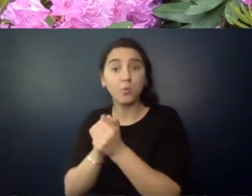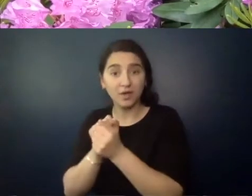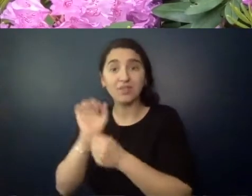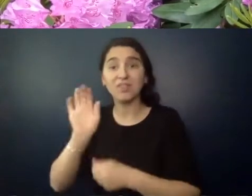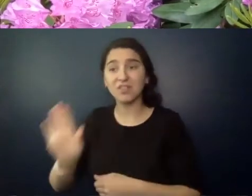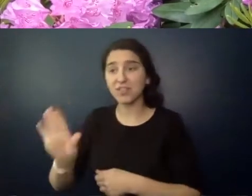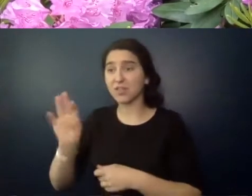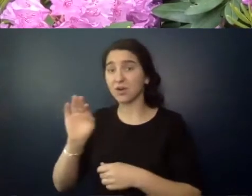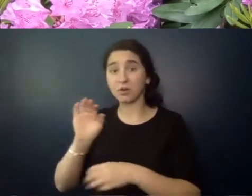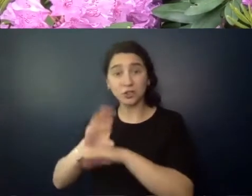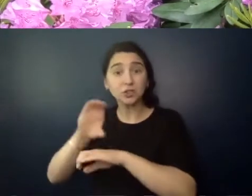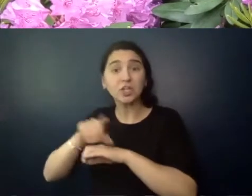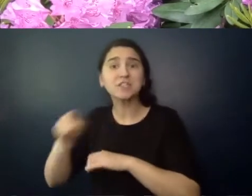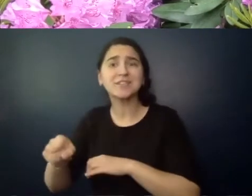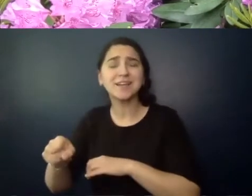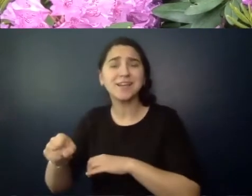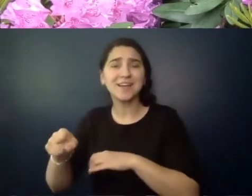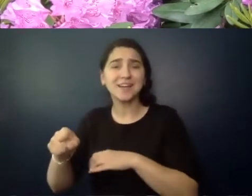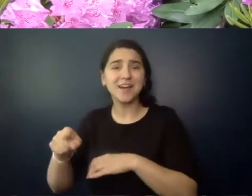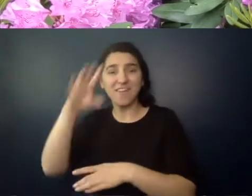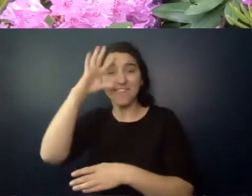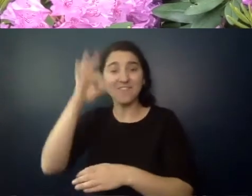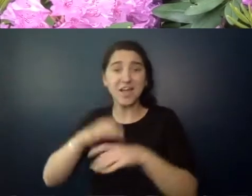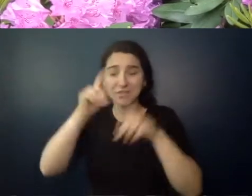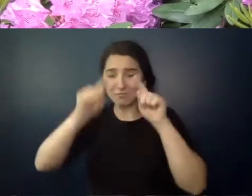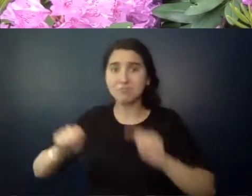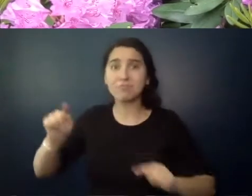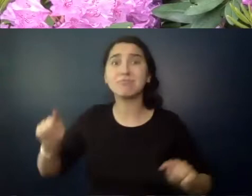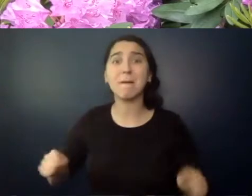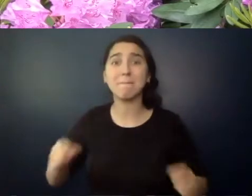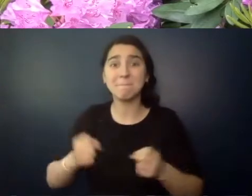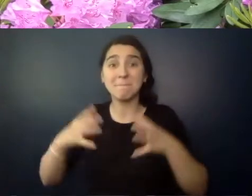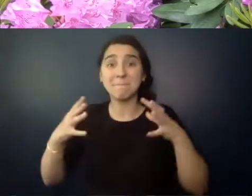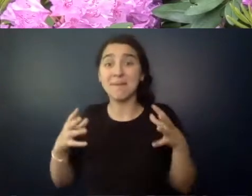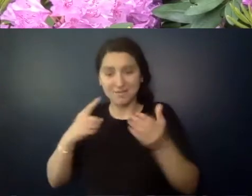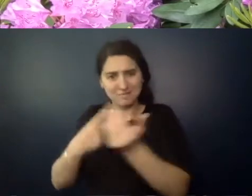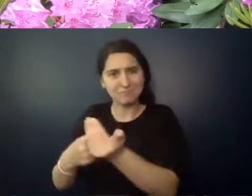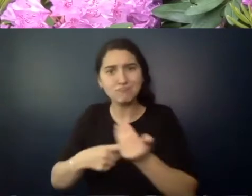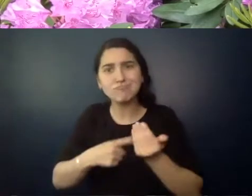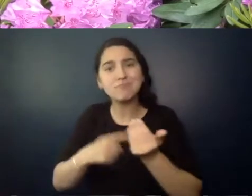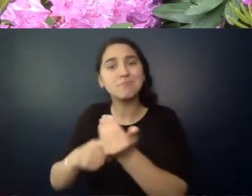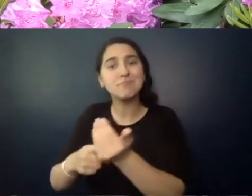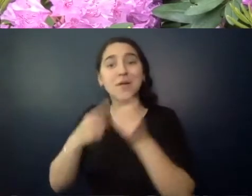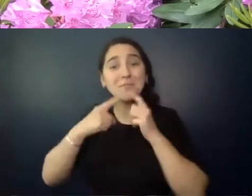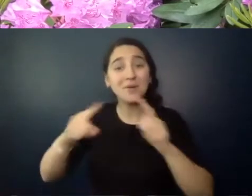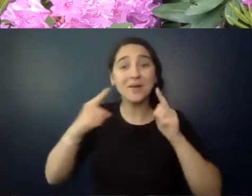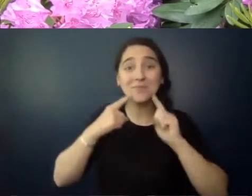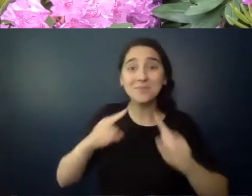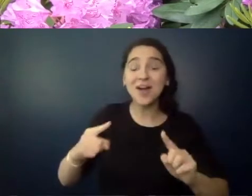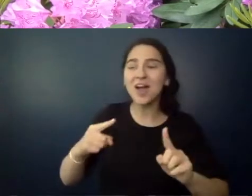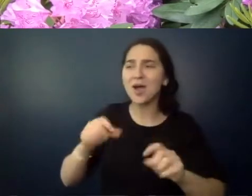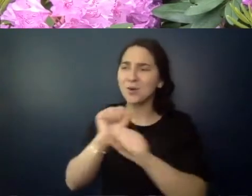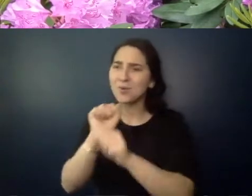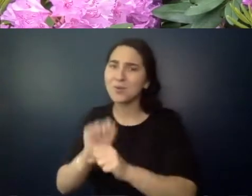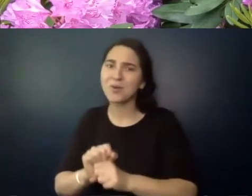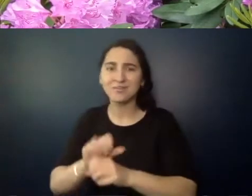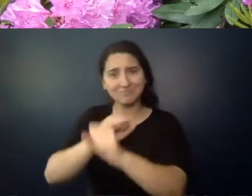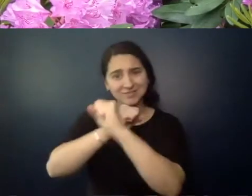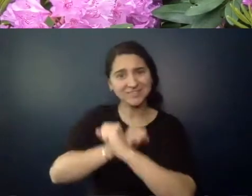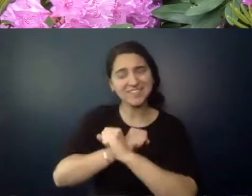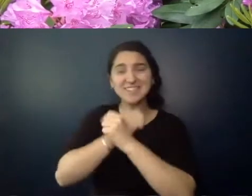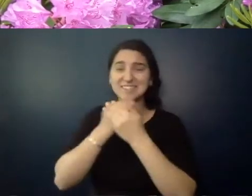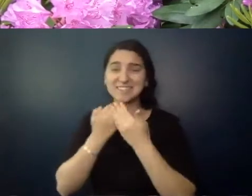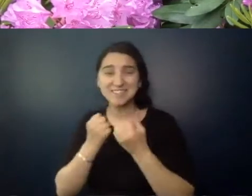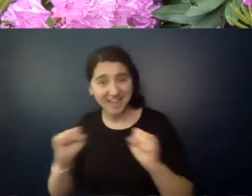Together with her congregation, she has helped to establish interfaith dialogues that promote tolerance and equality, and has